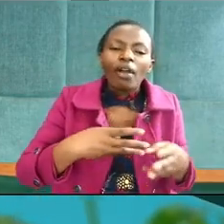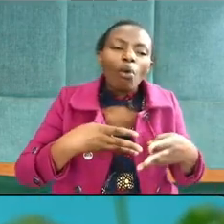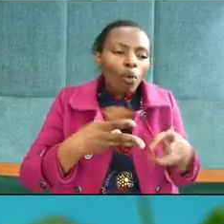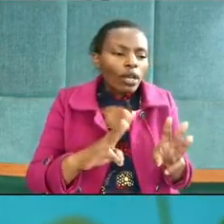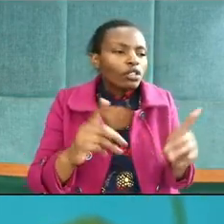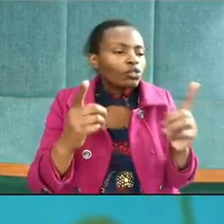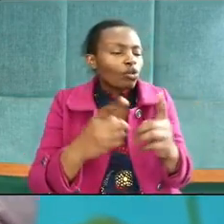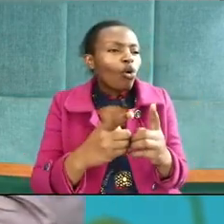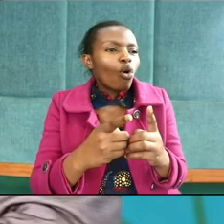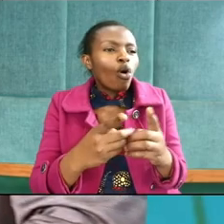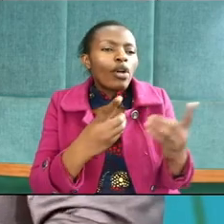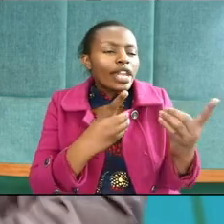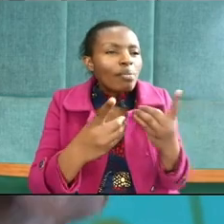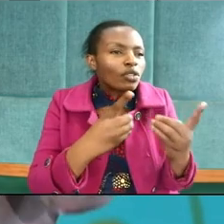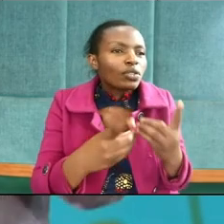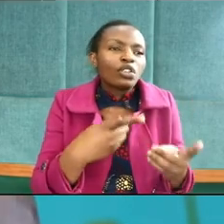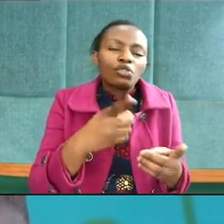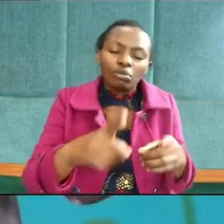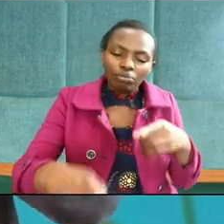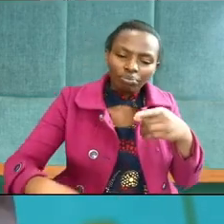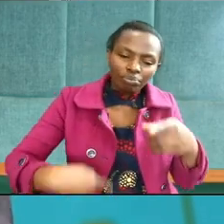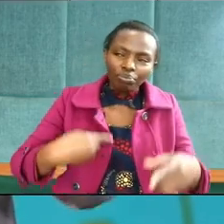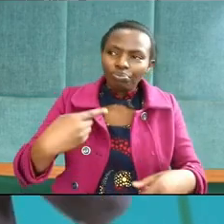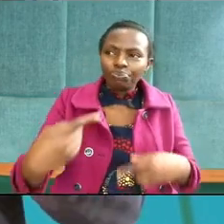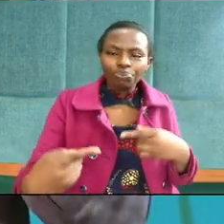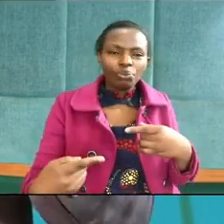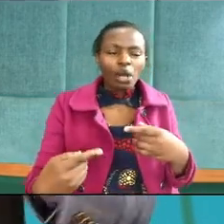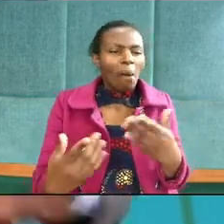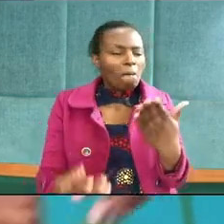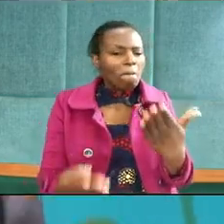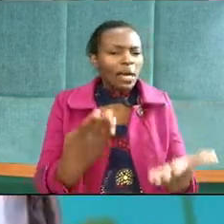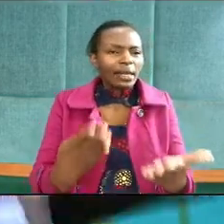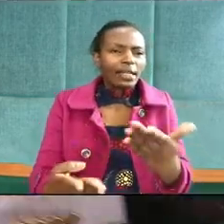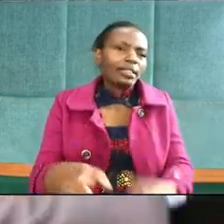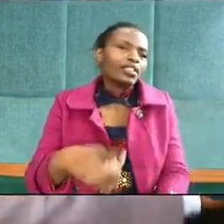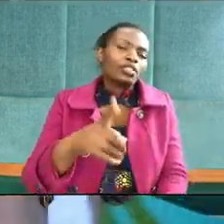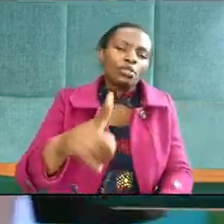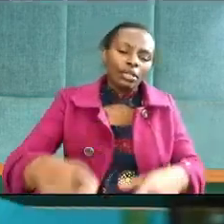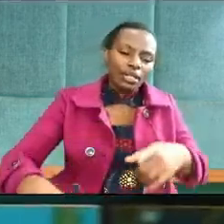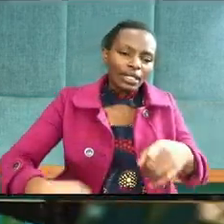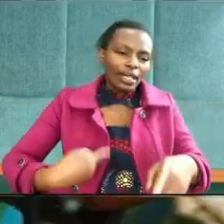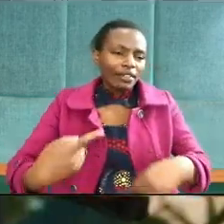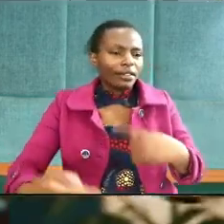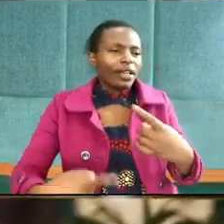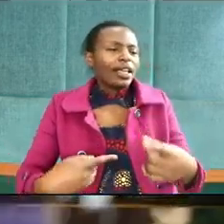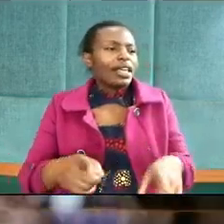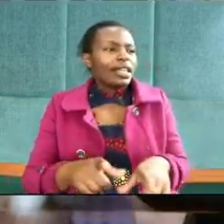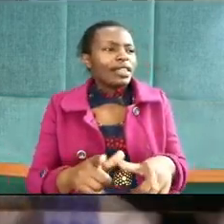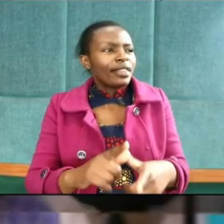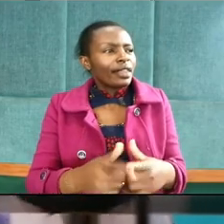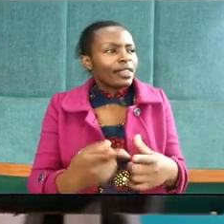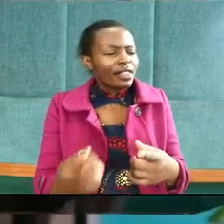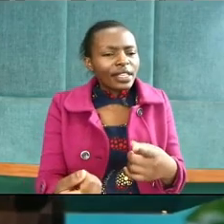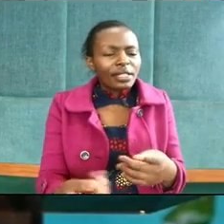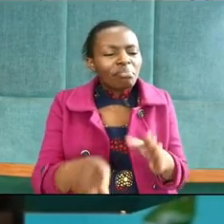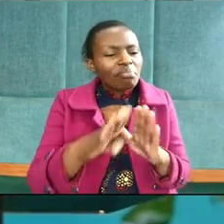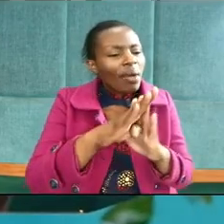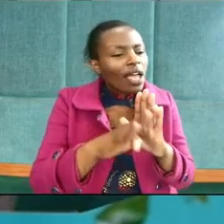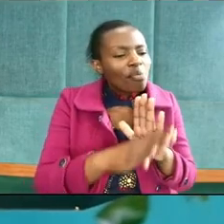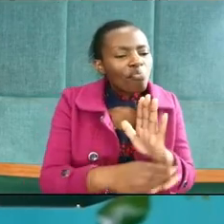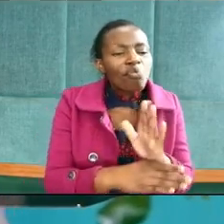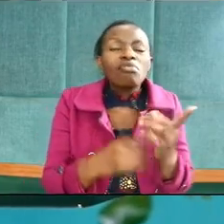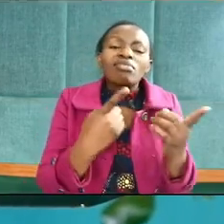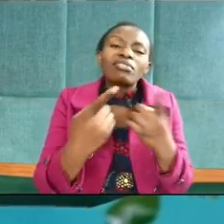regulate yourself. It is the same, my brothers and sisters. The Bible is the one that says, these